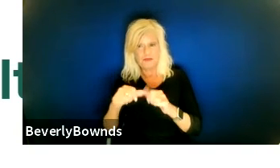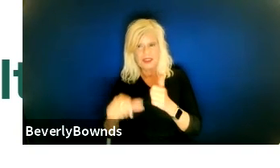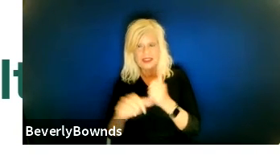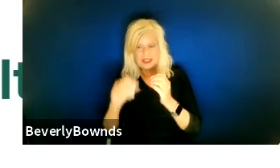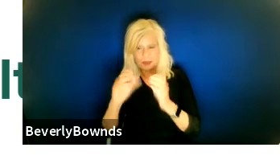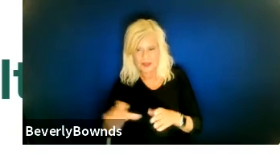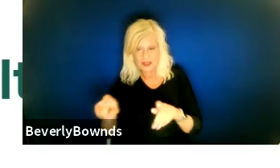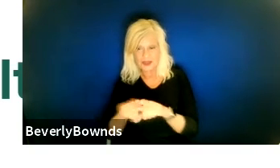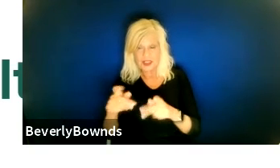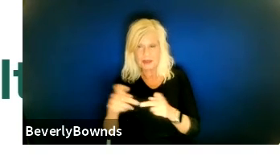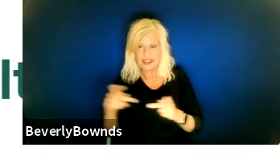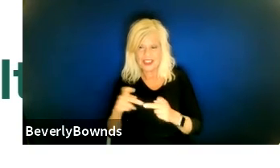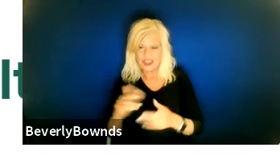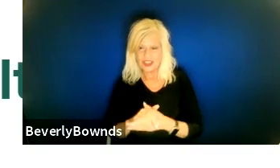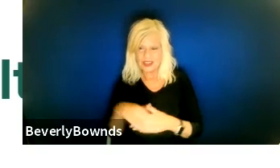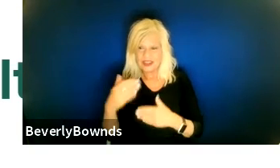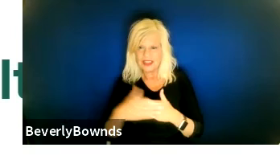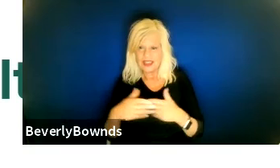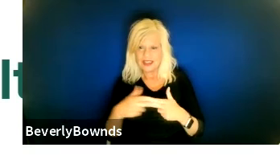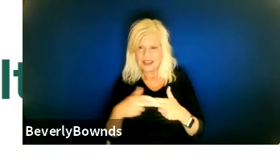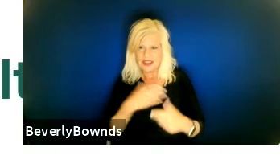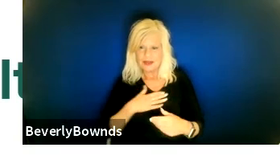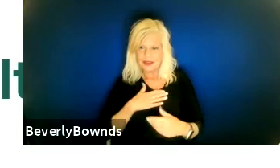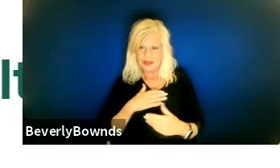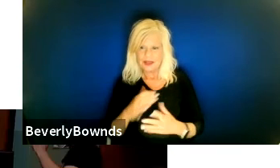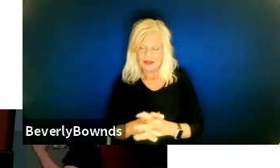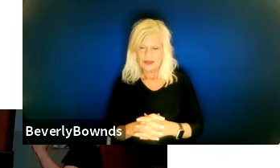in the same position. Next slide, please.